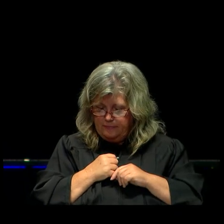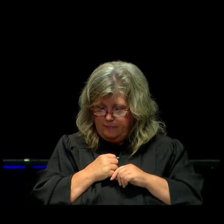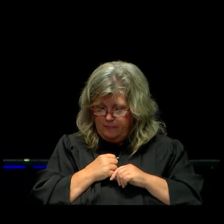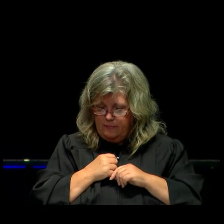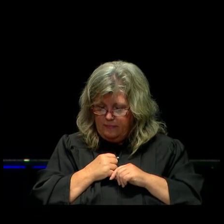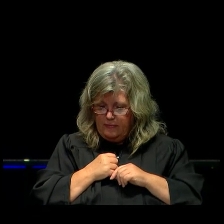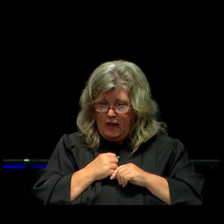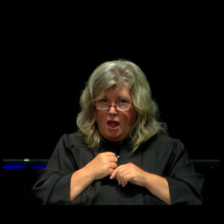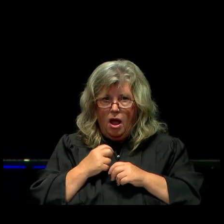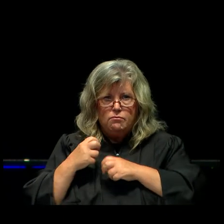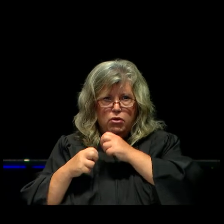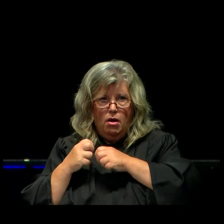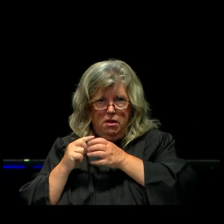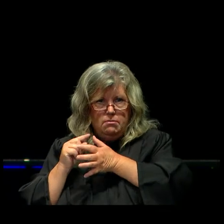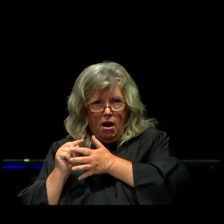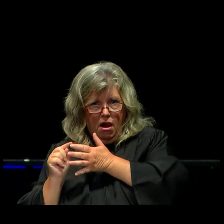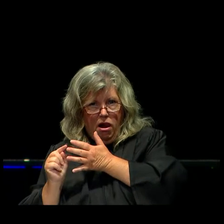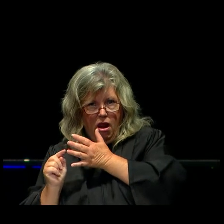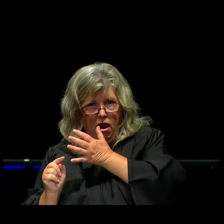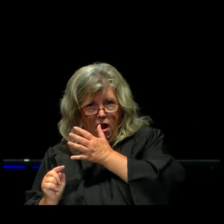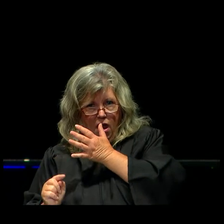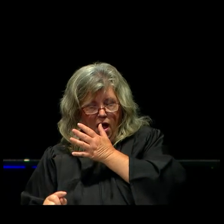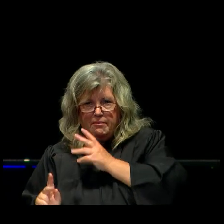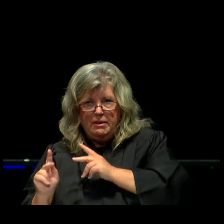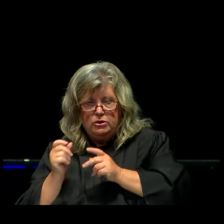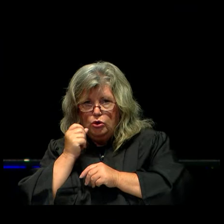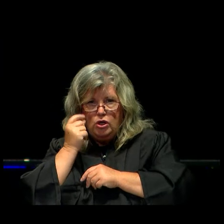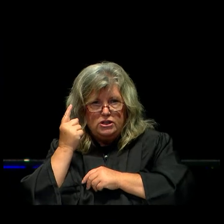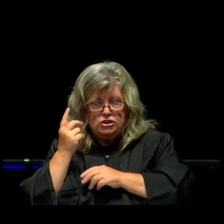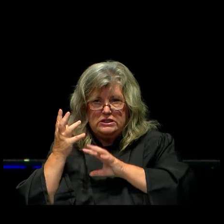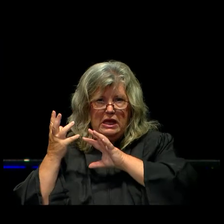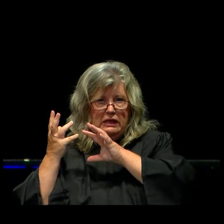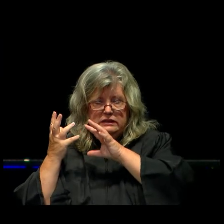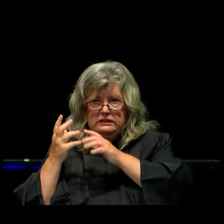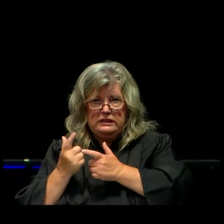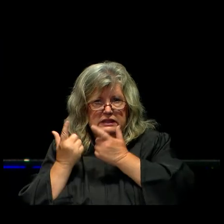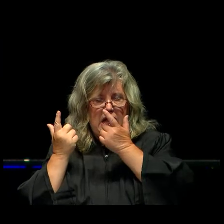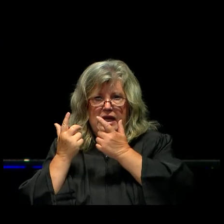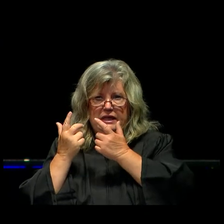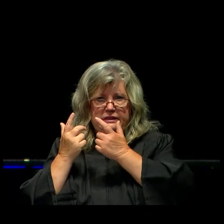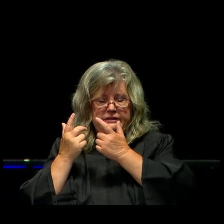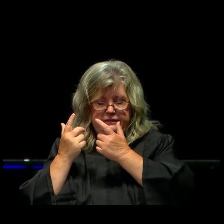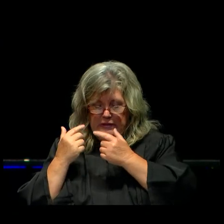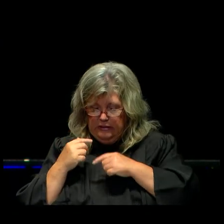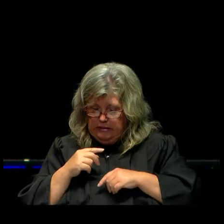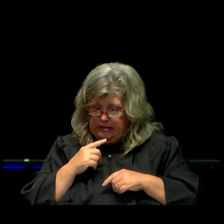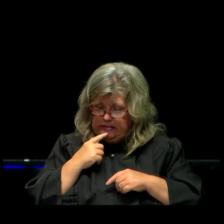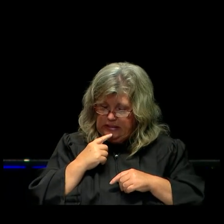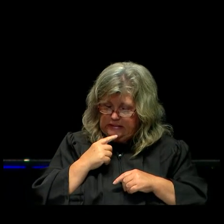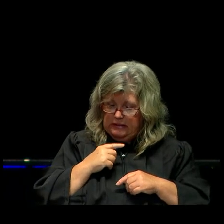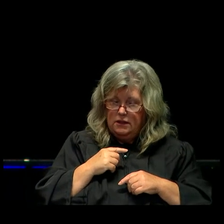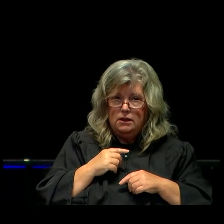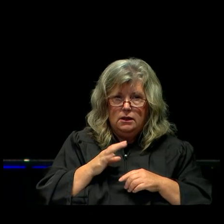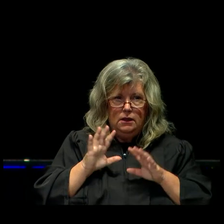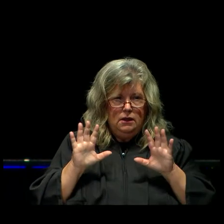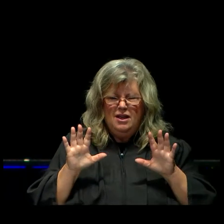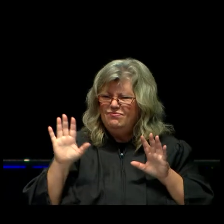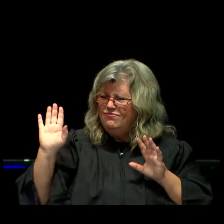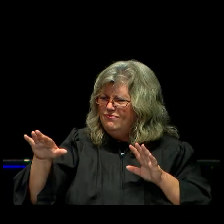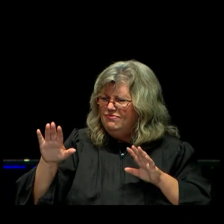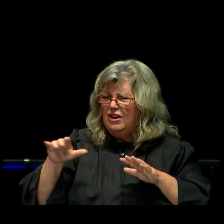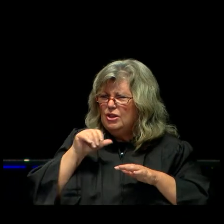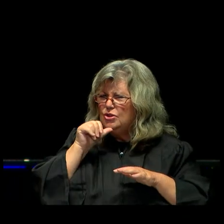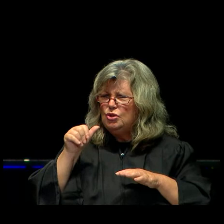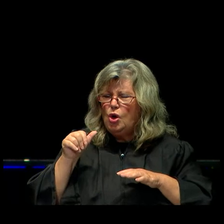of the problems of people not understanding life, it goes, no reason to get excited.